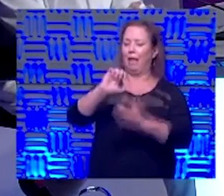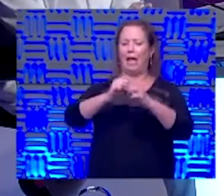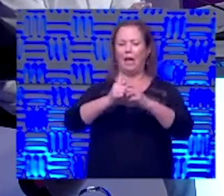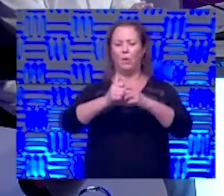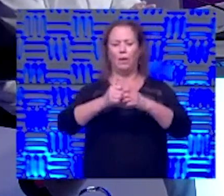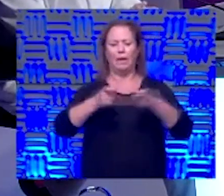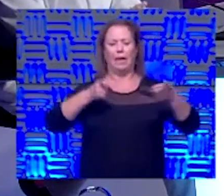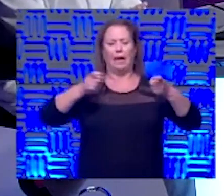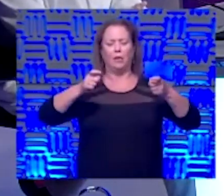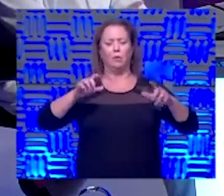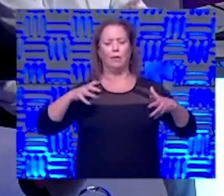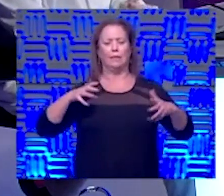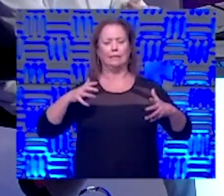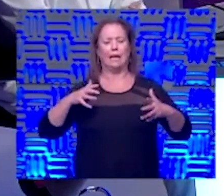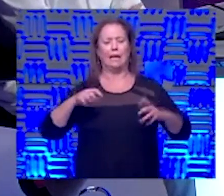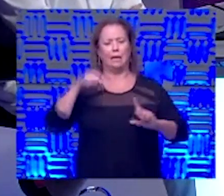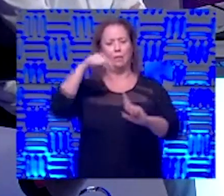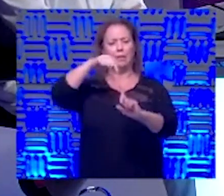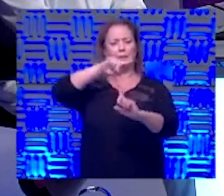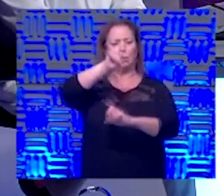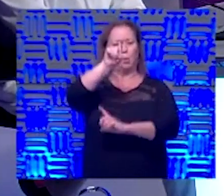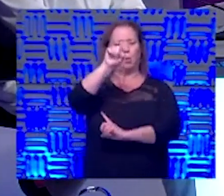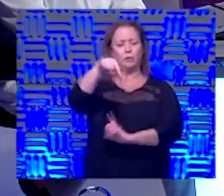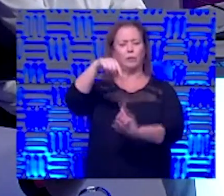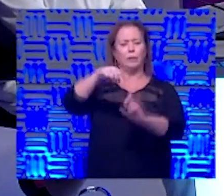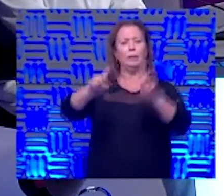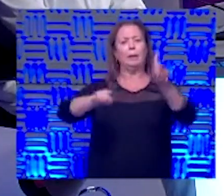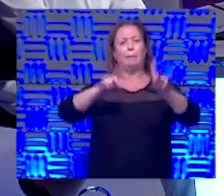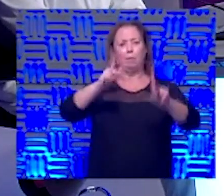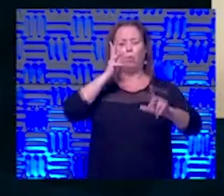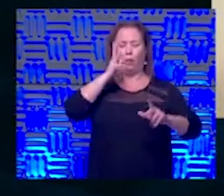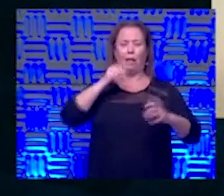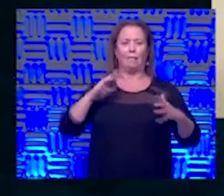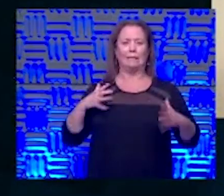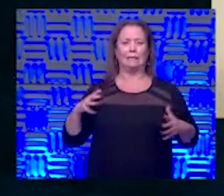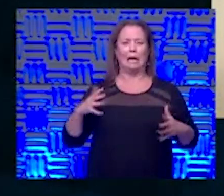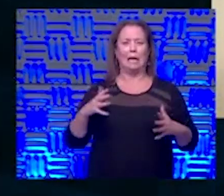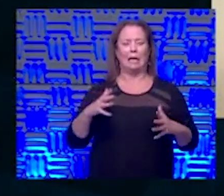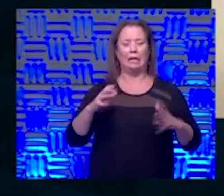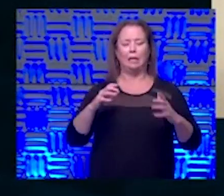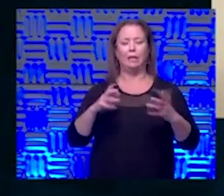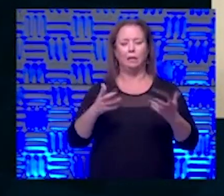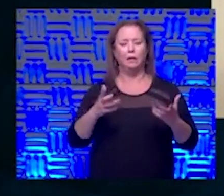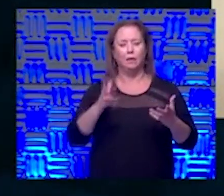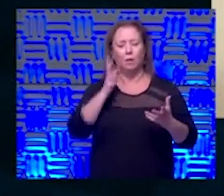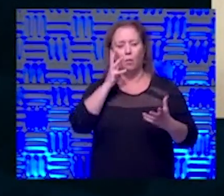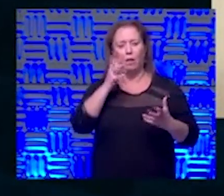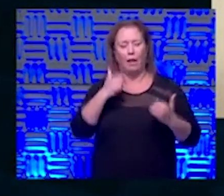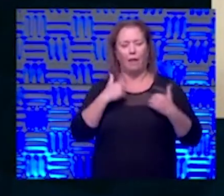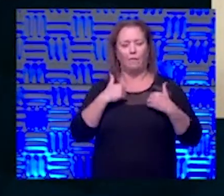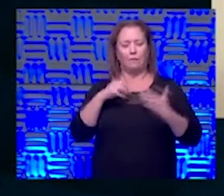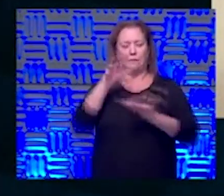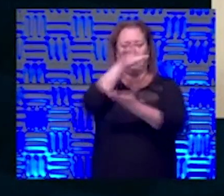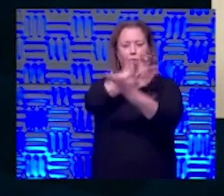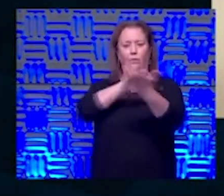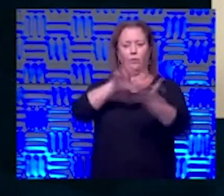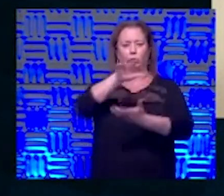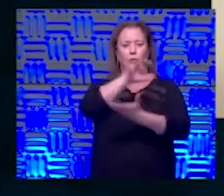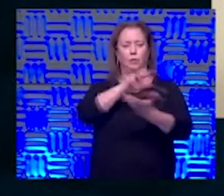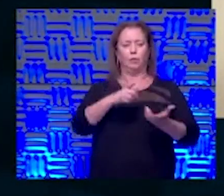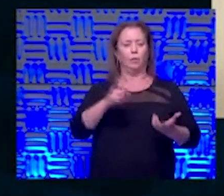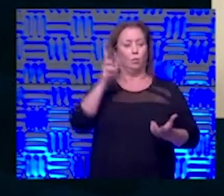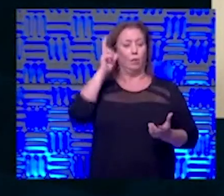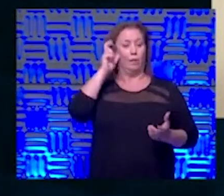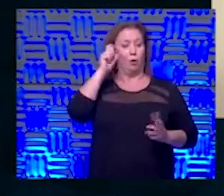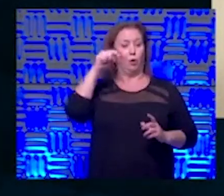the anxiety around this question? Because I think that people will have a lot of anxiety and will have some confusion about it. We certainly heard it in